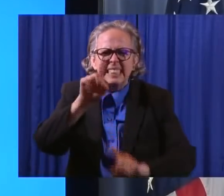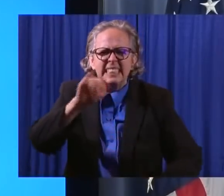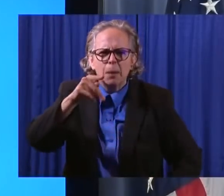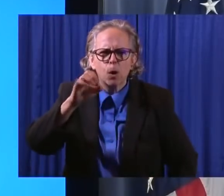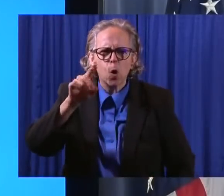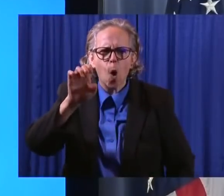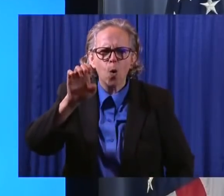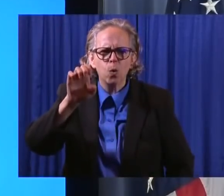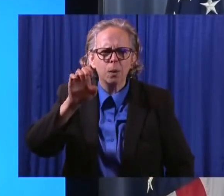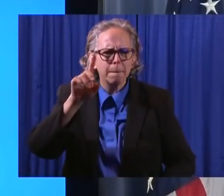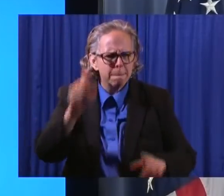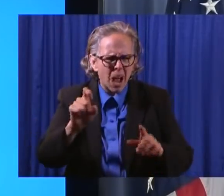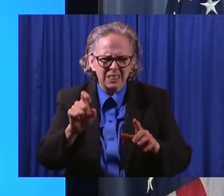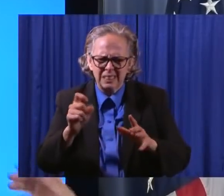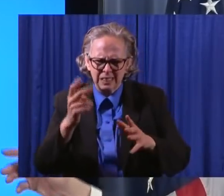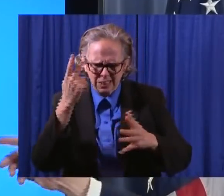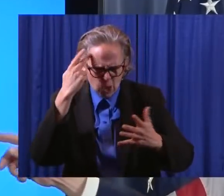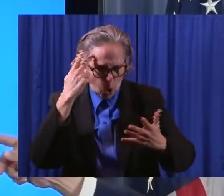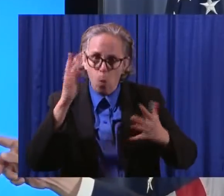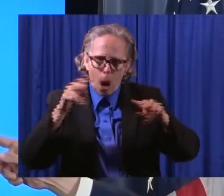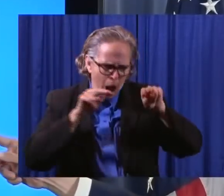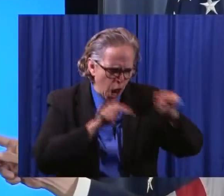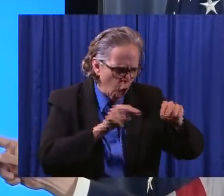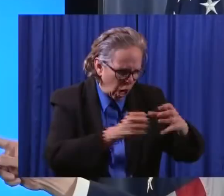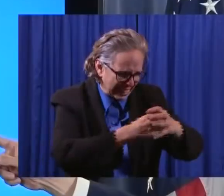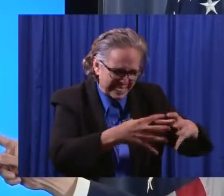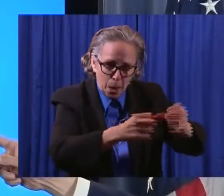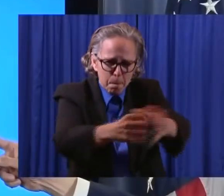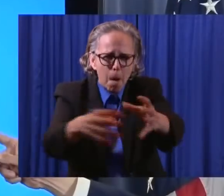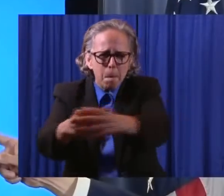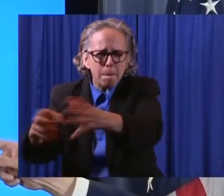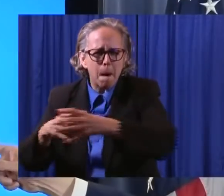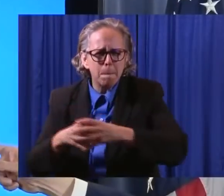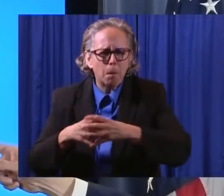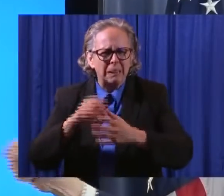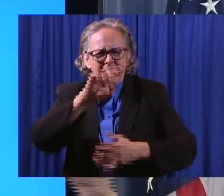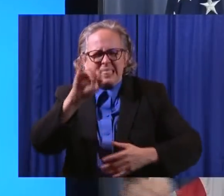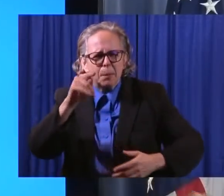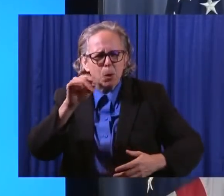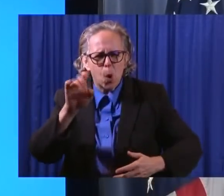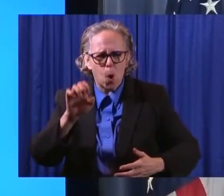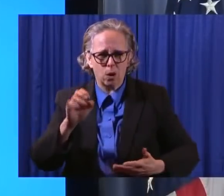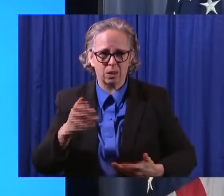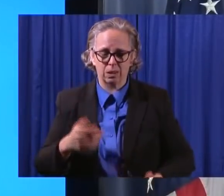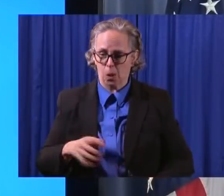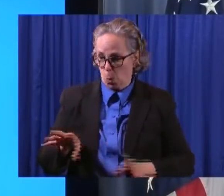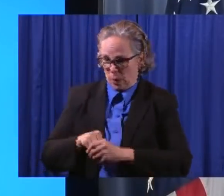more in detail on Thursday. Our deaths, last 24 hours reported